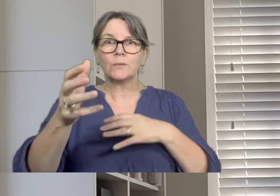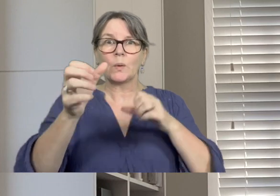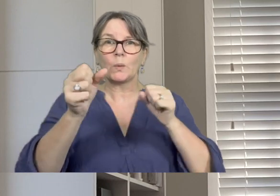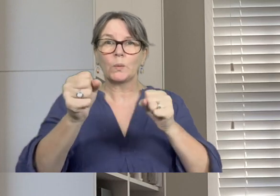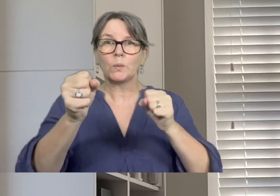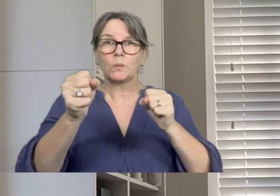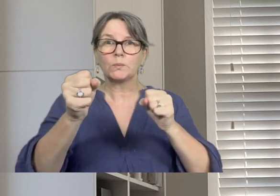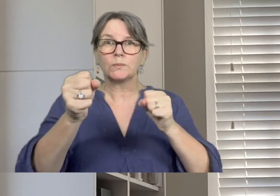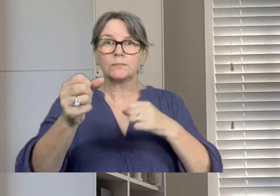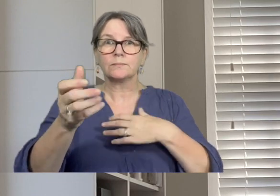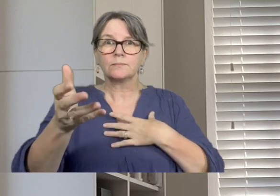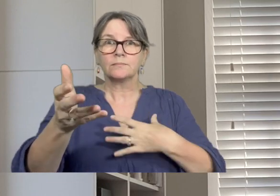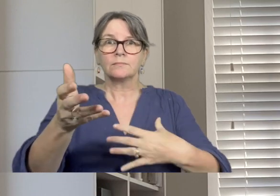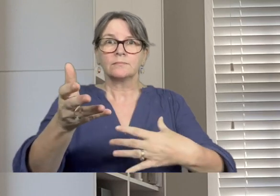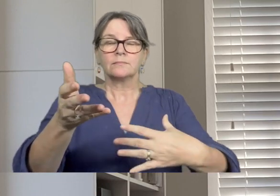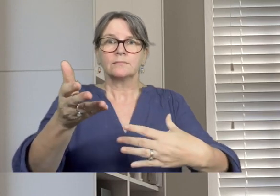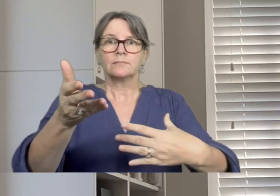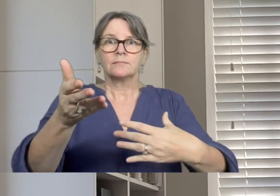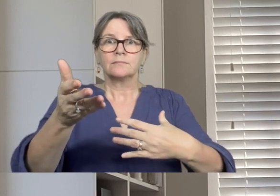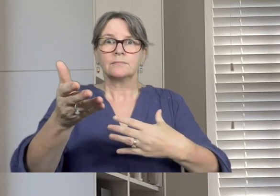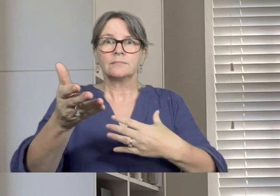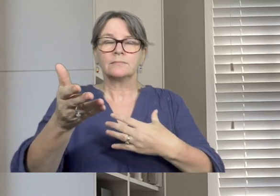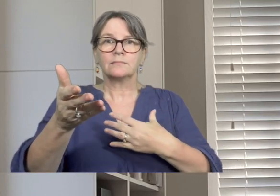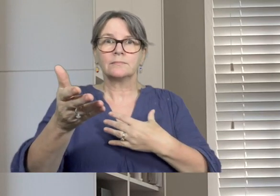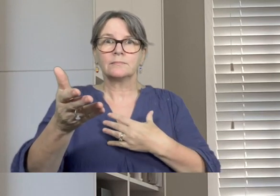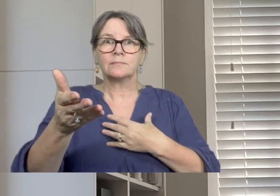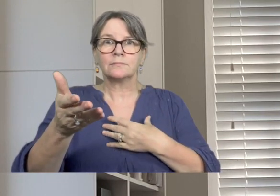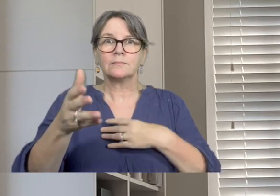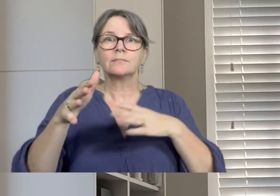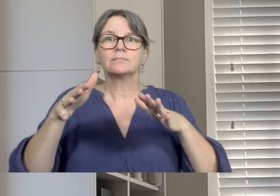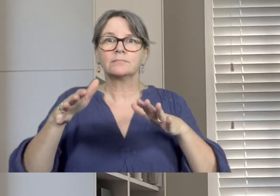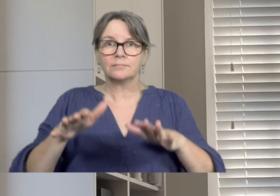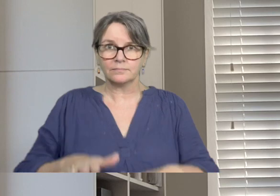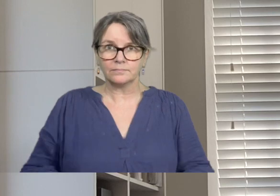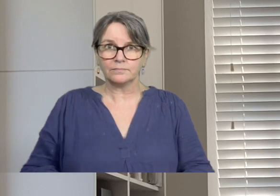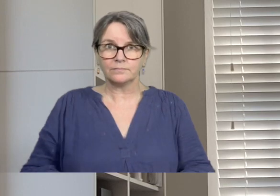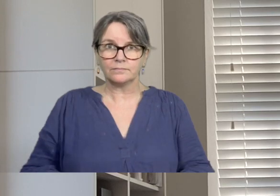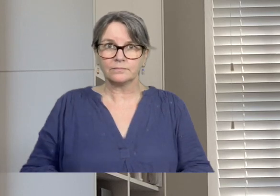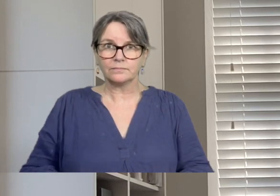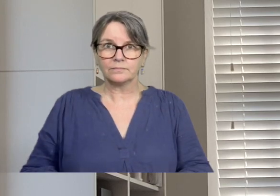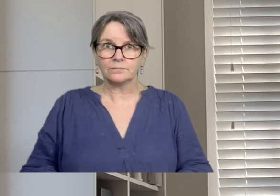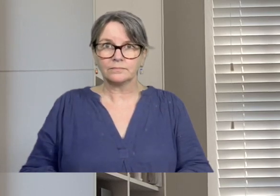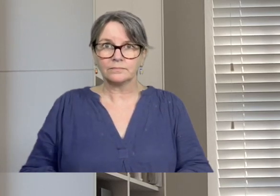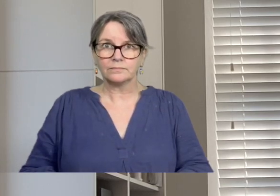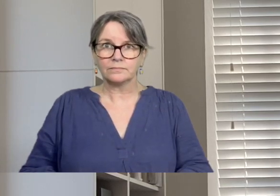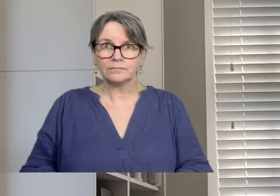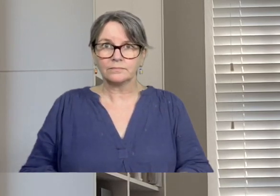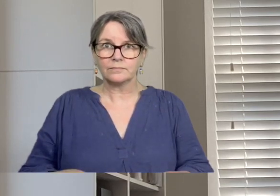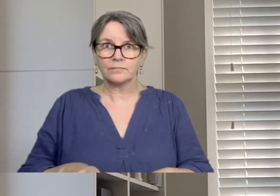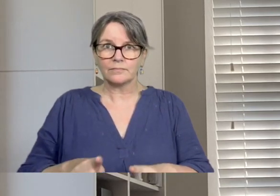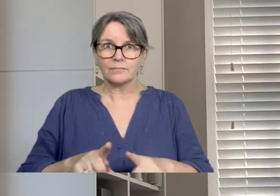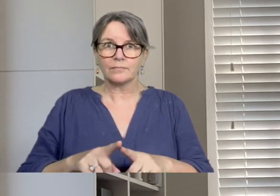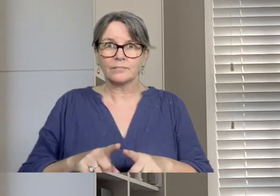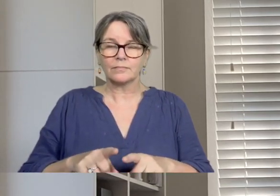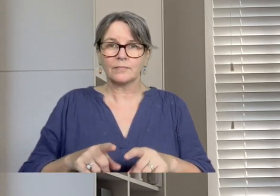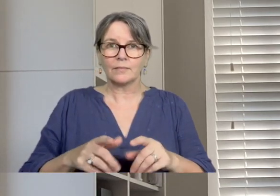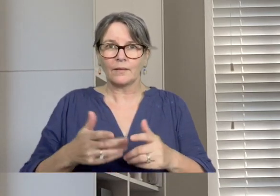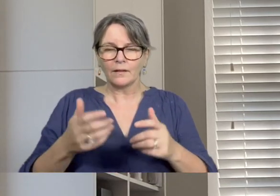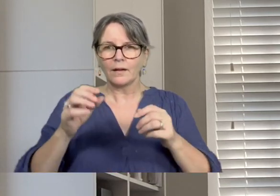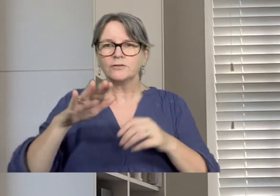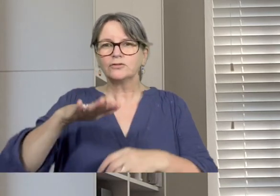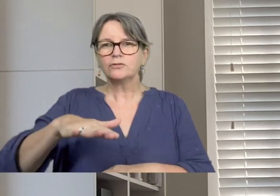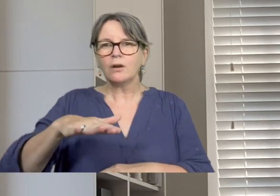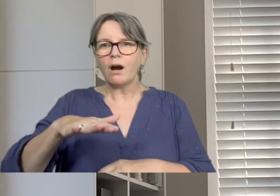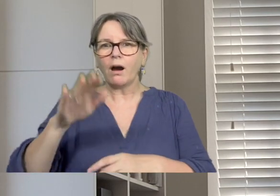out. Last one. And away. We're going to soften down. We're going to reach back. We're going to feel like